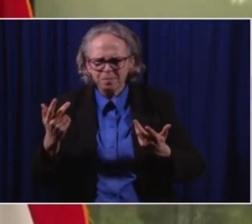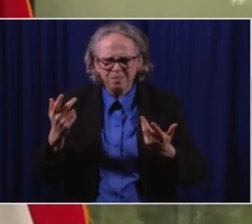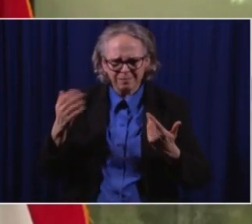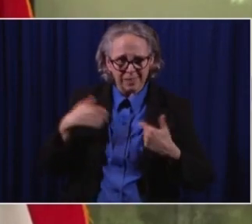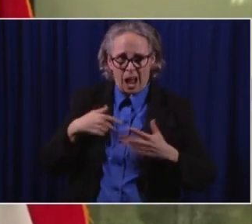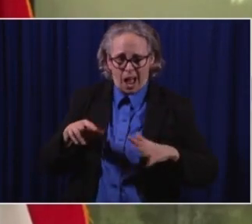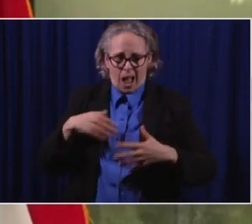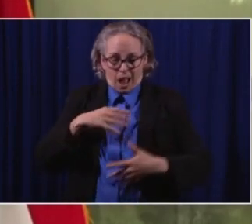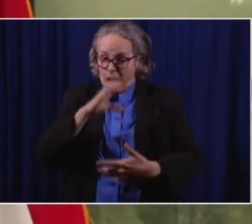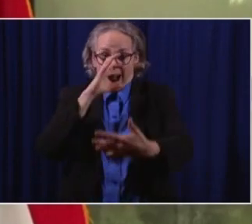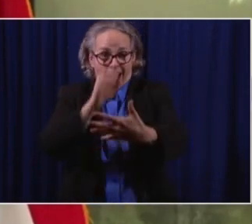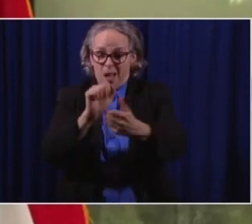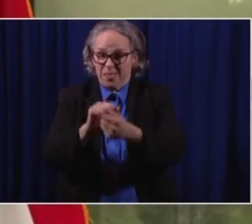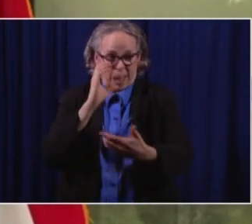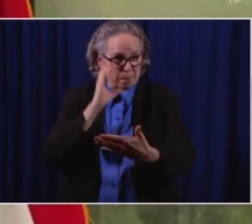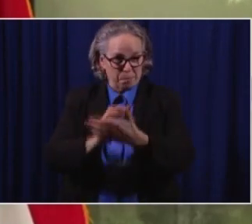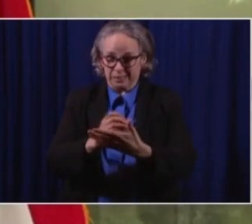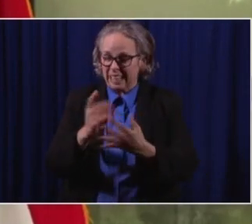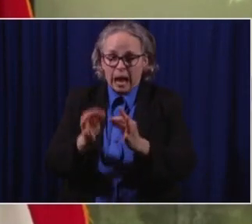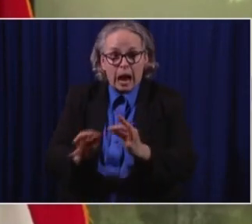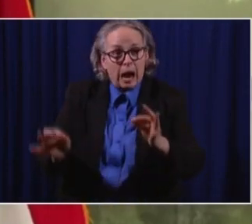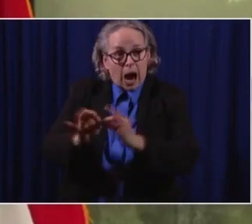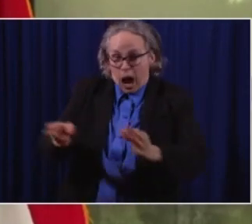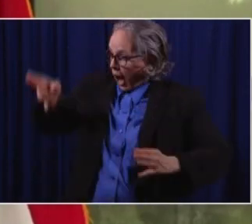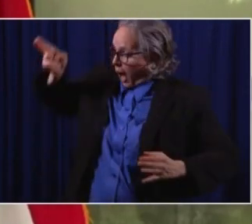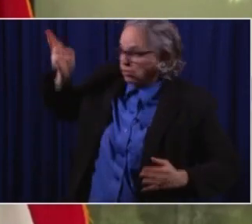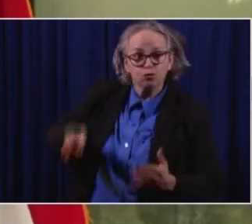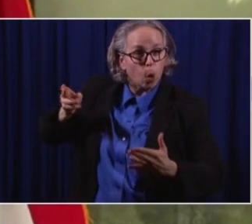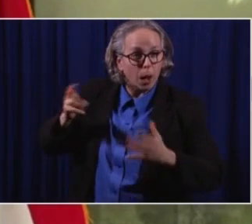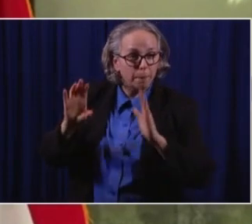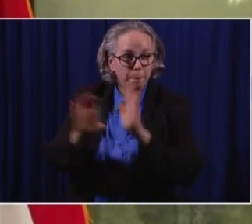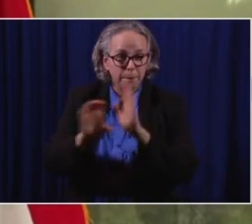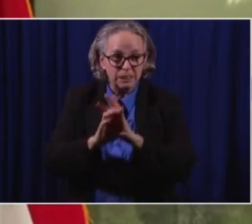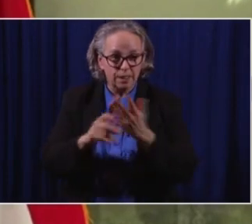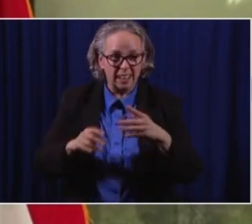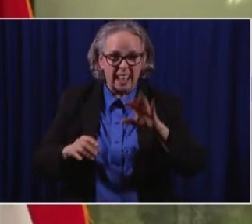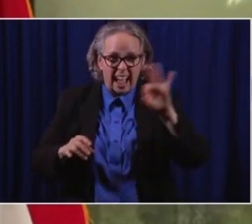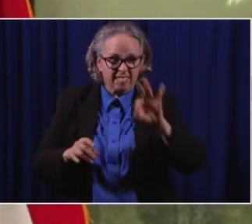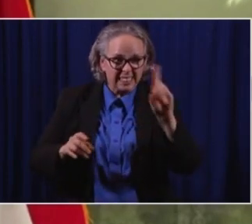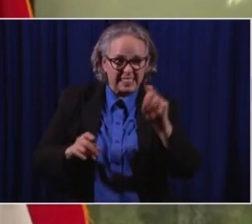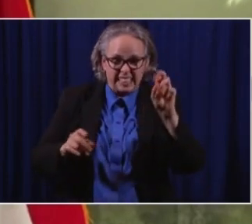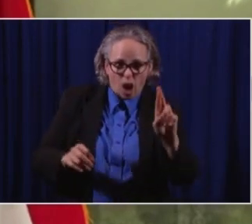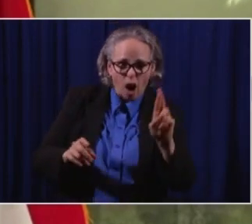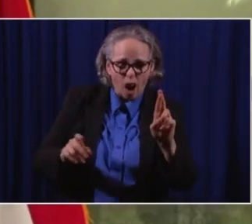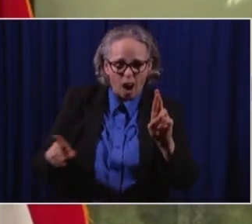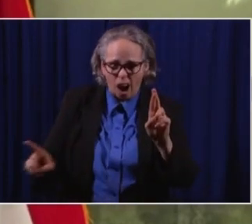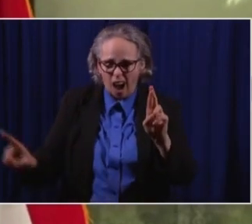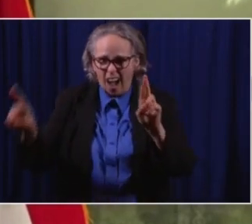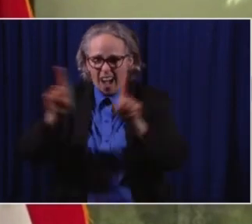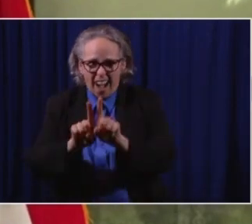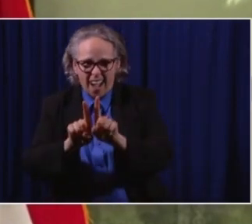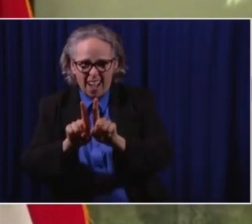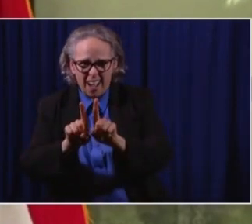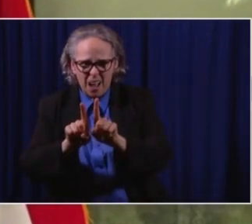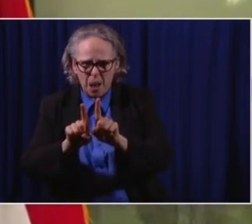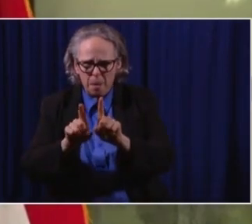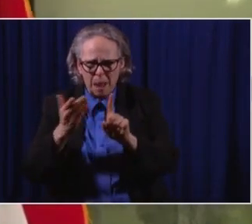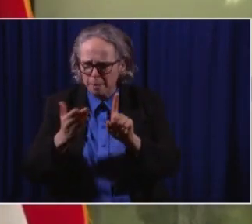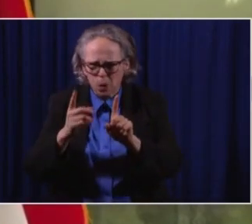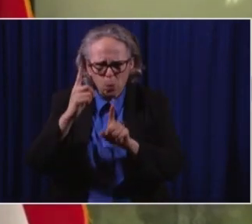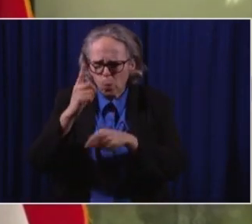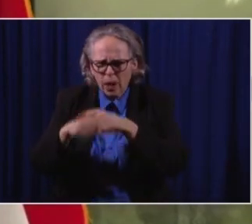very significant picture because Franklin Roosevelt, not much over a year, I believe, after that,